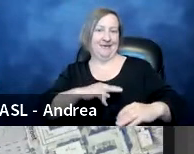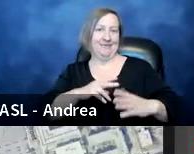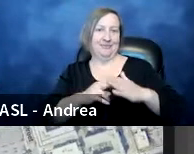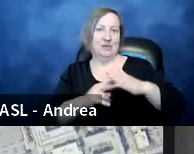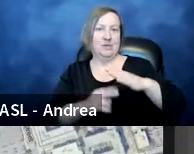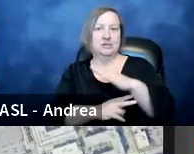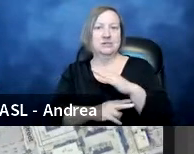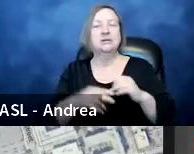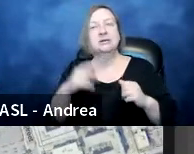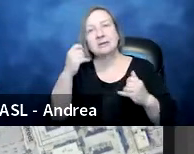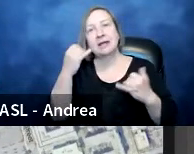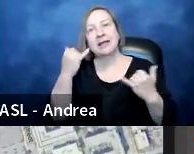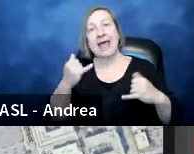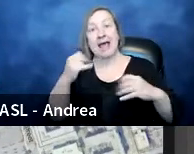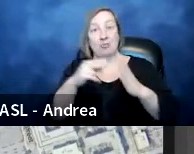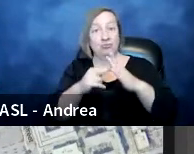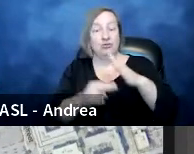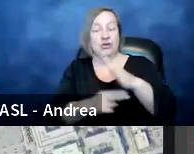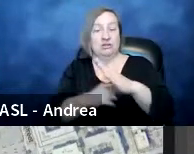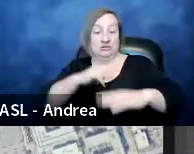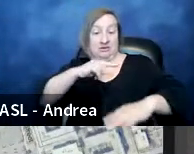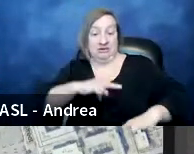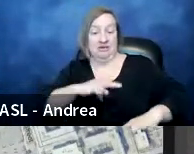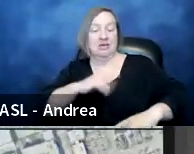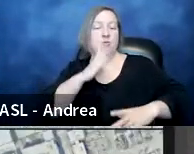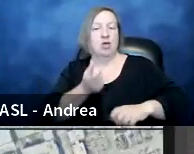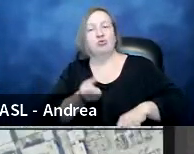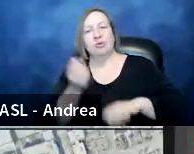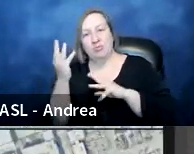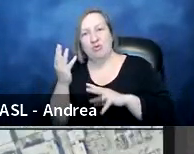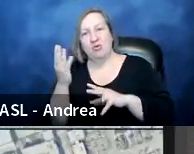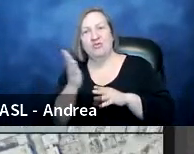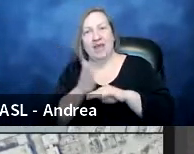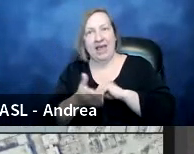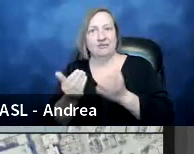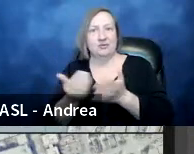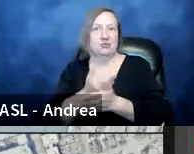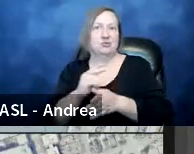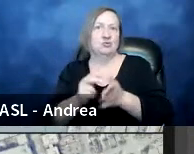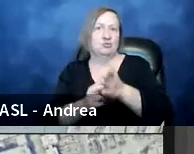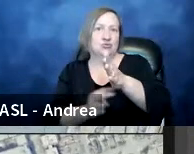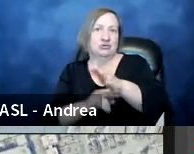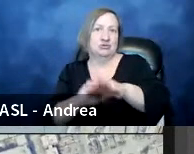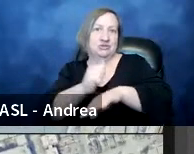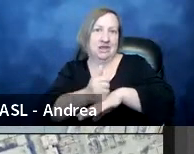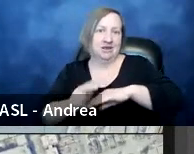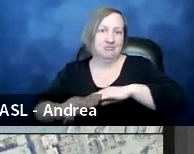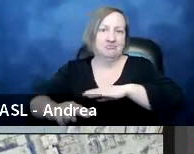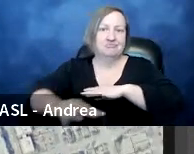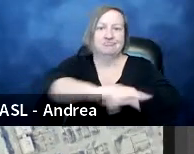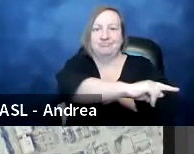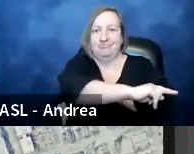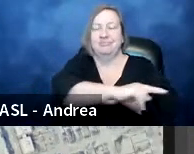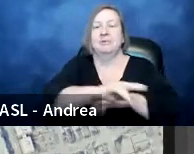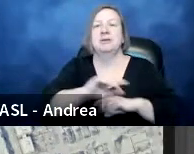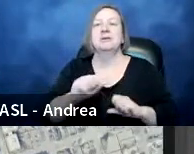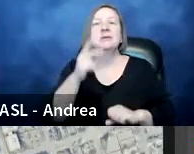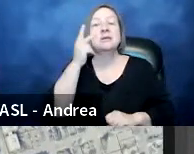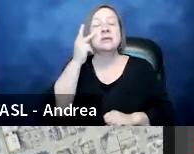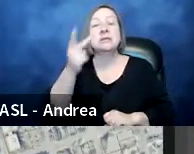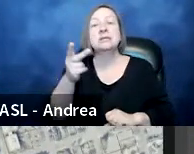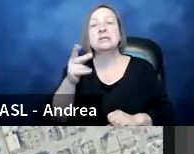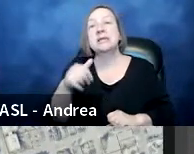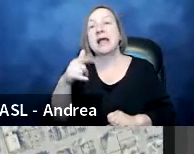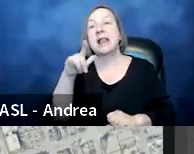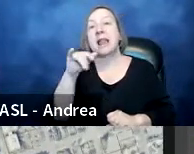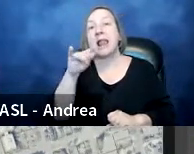existing bridges get removed after the new bridges are in place. You see the lime green